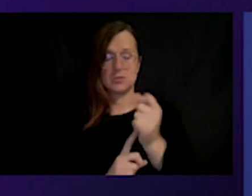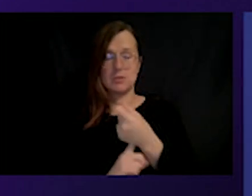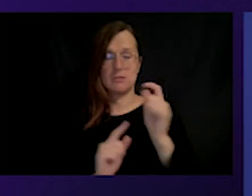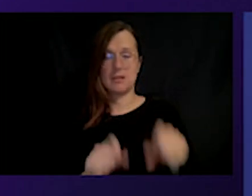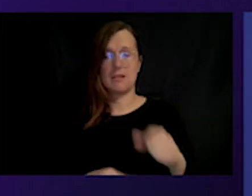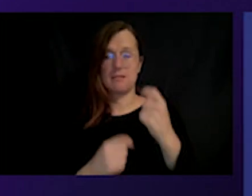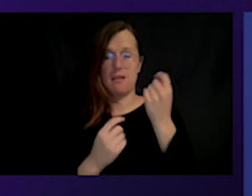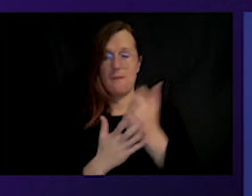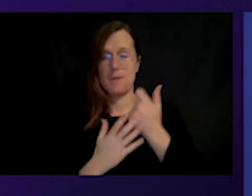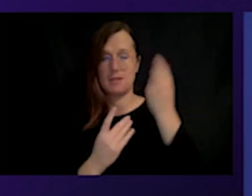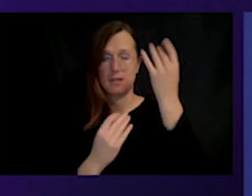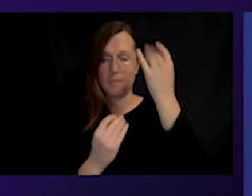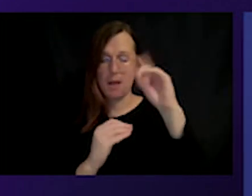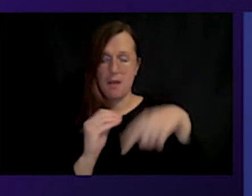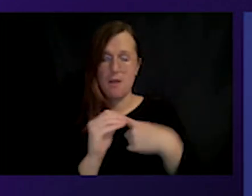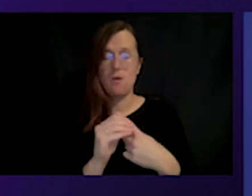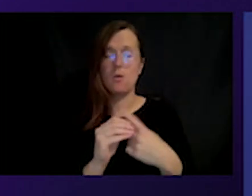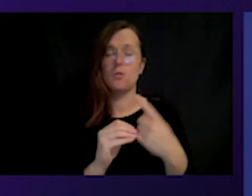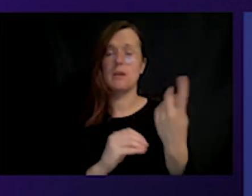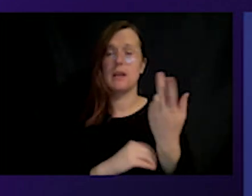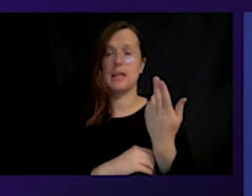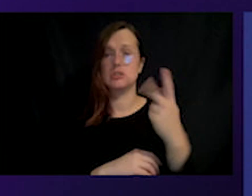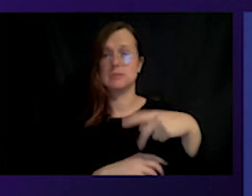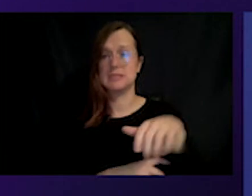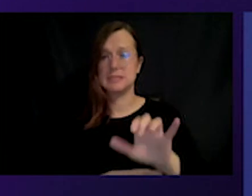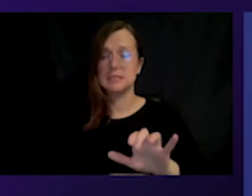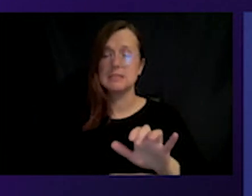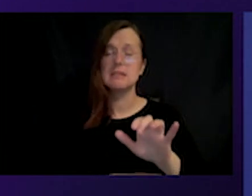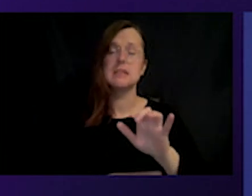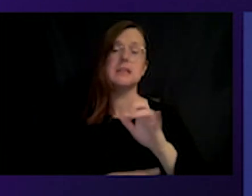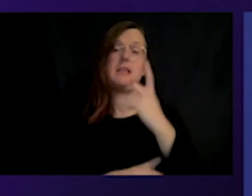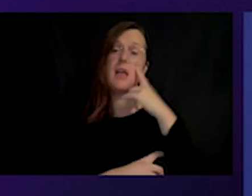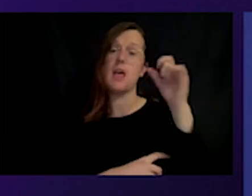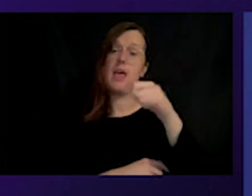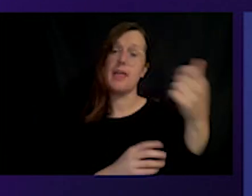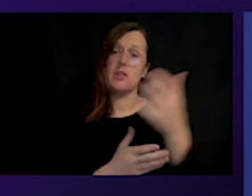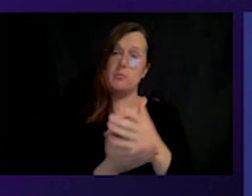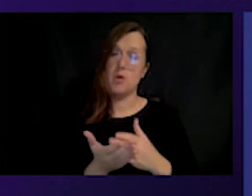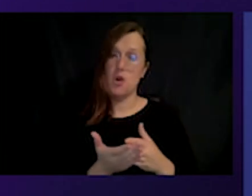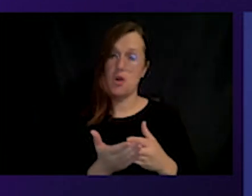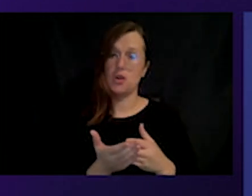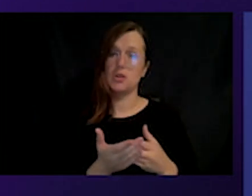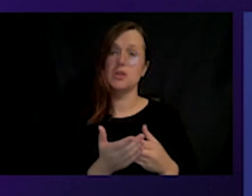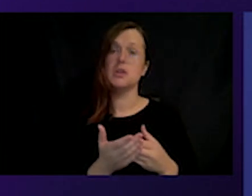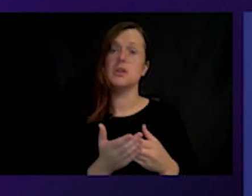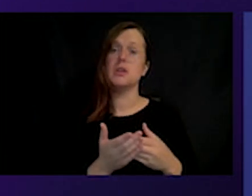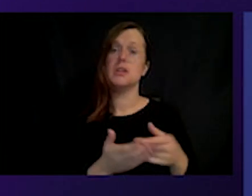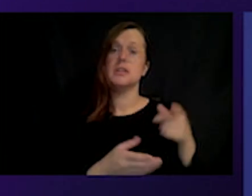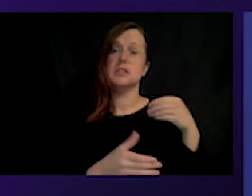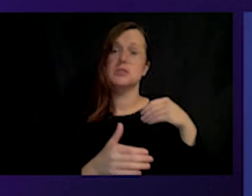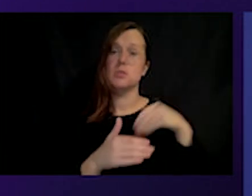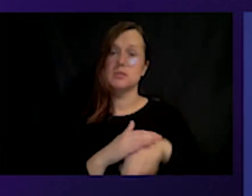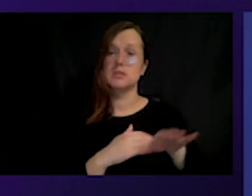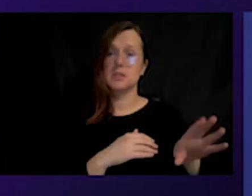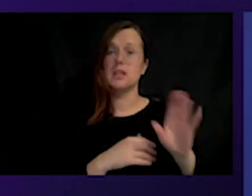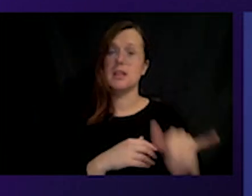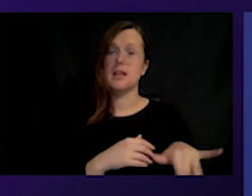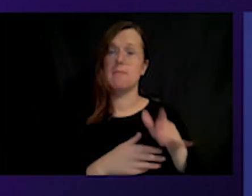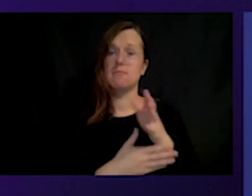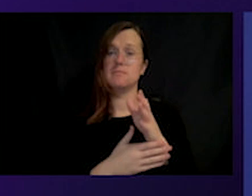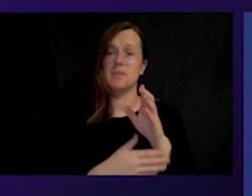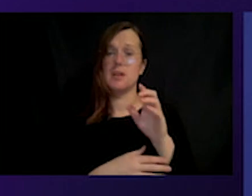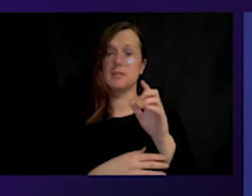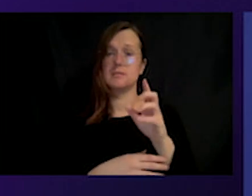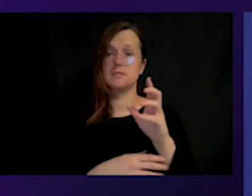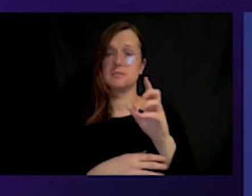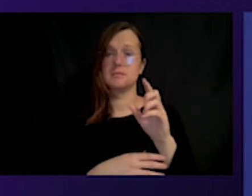how we can change HPC. The other aspect, this really goes into the algorithm part of this, is to think about how the machine learning